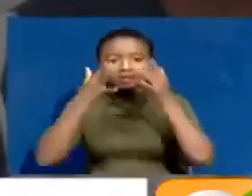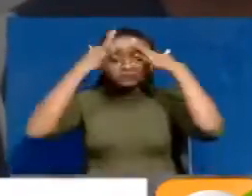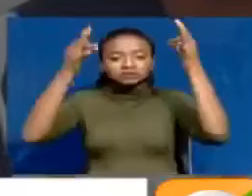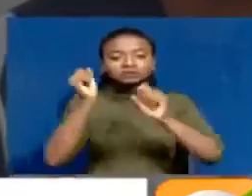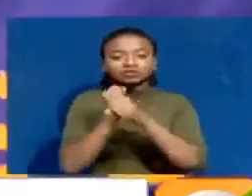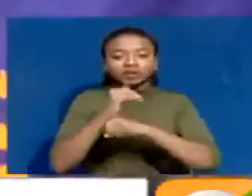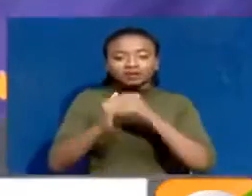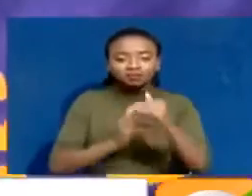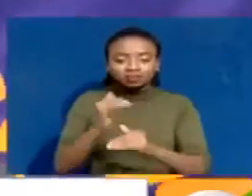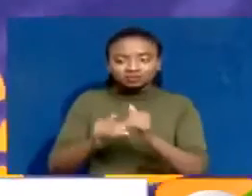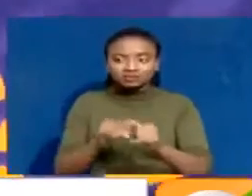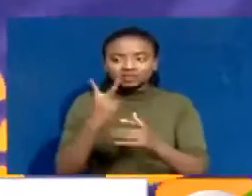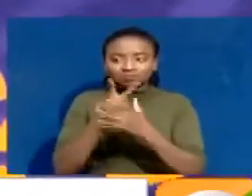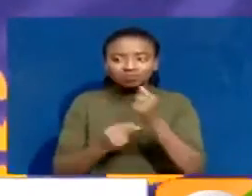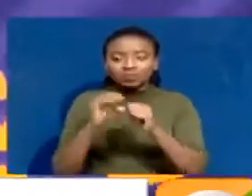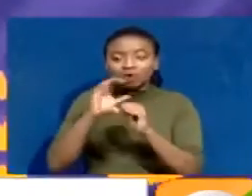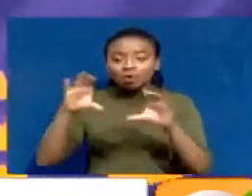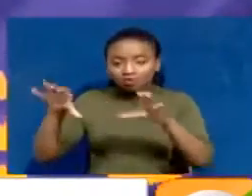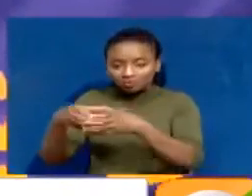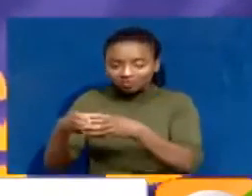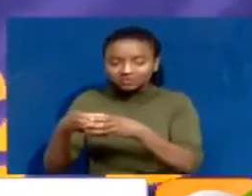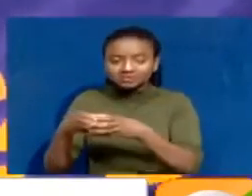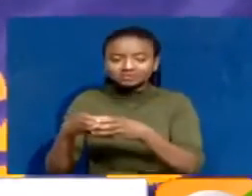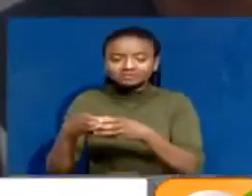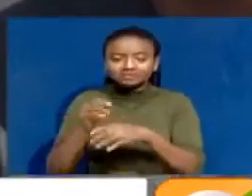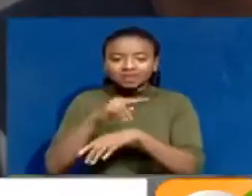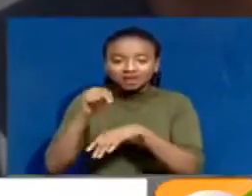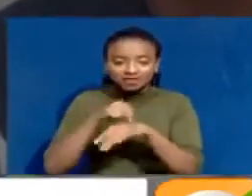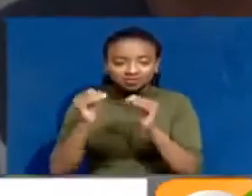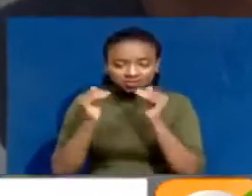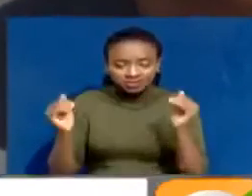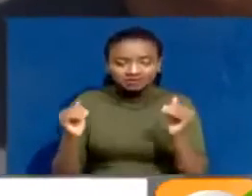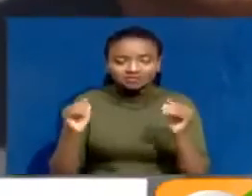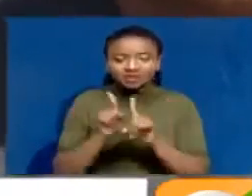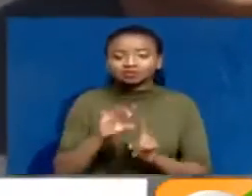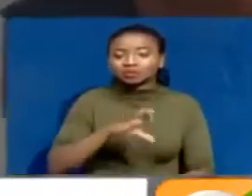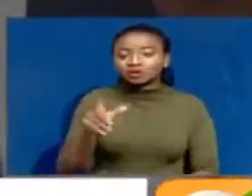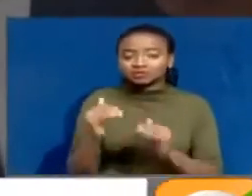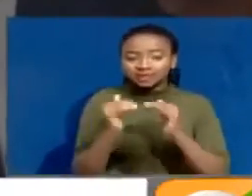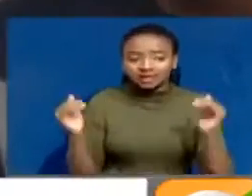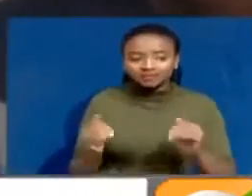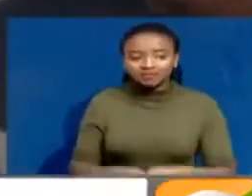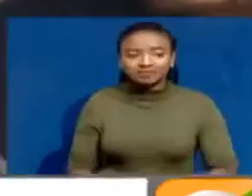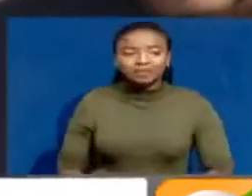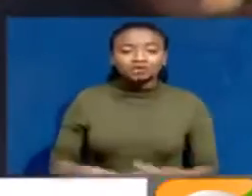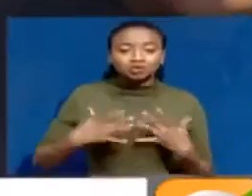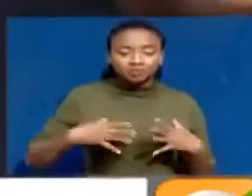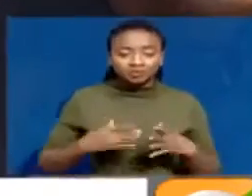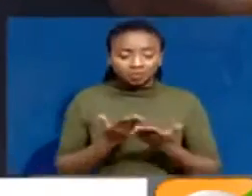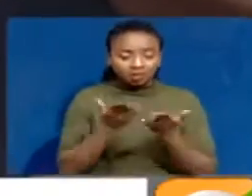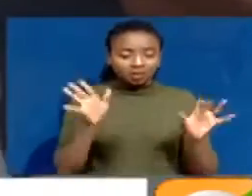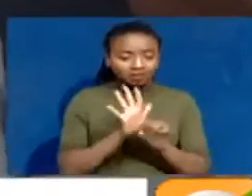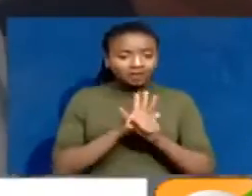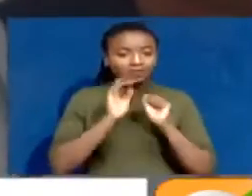at the community, county and national level. We are here to demonstrate that participation and inclusion of the critical masses can drive